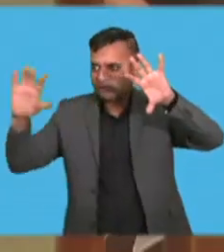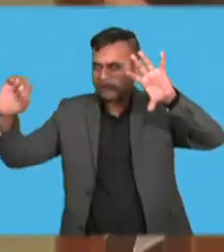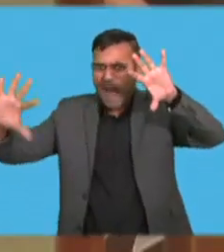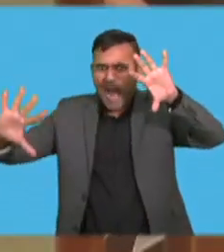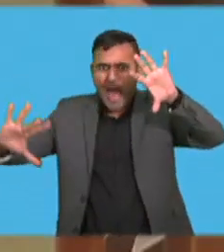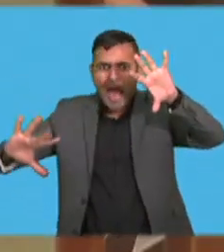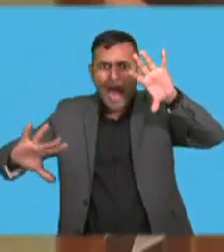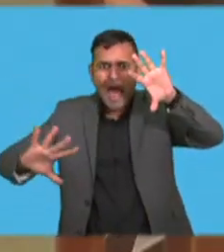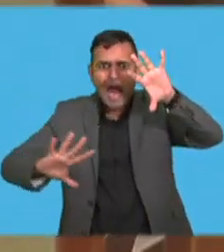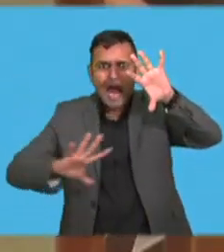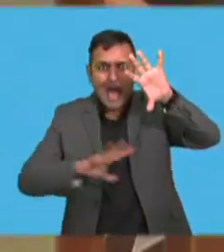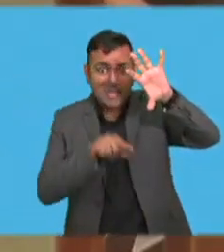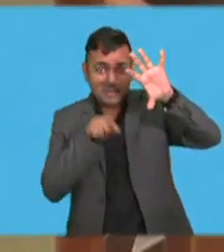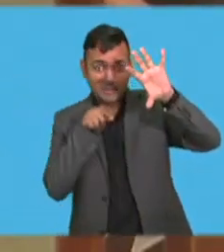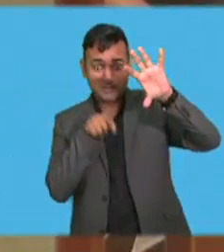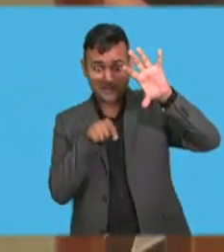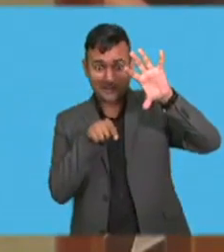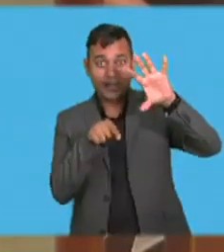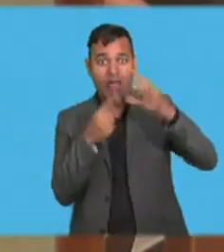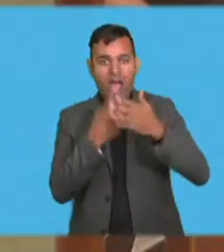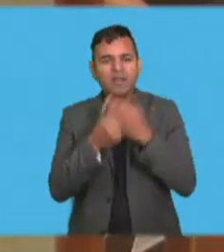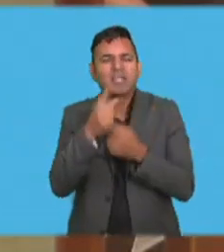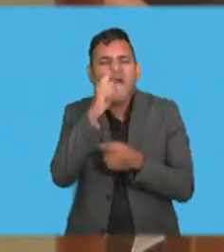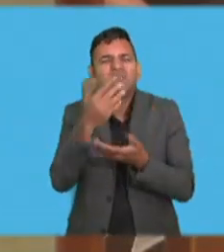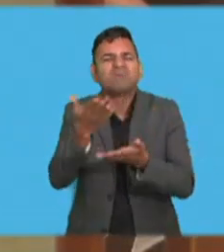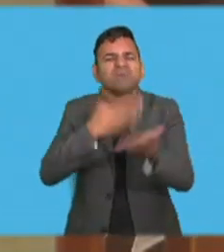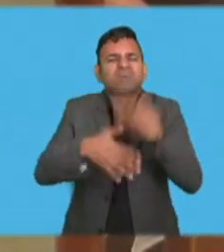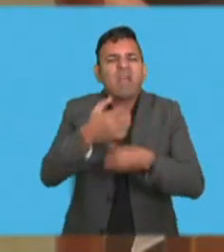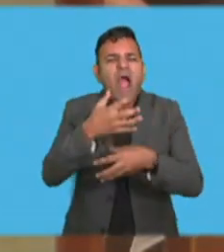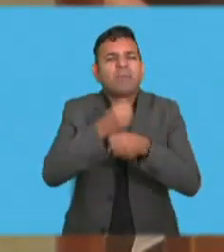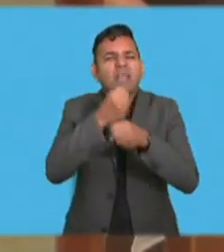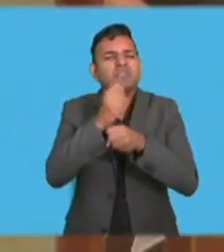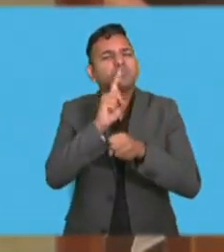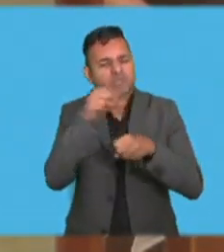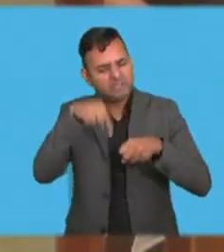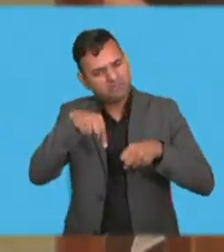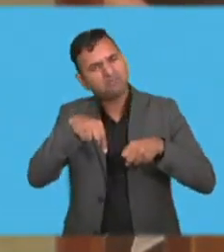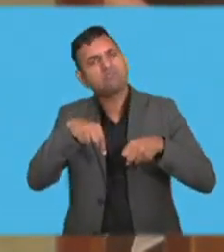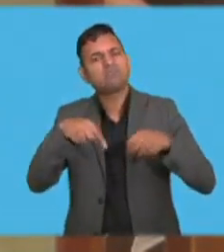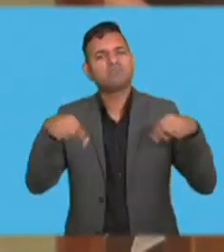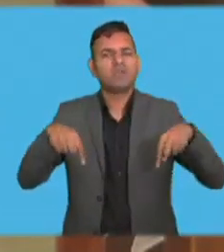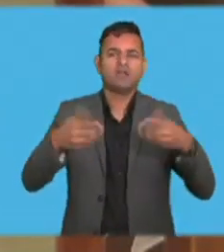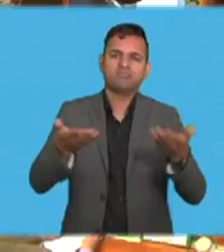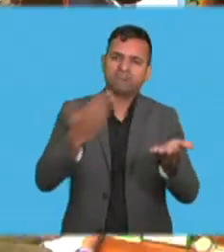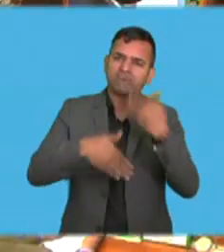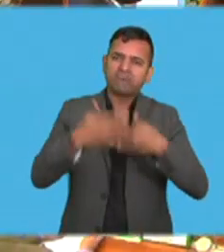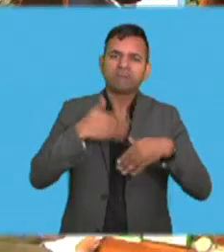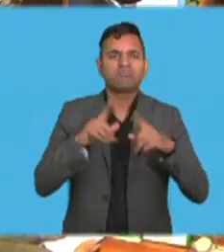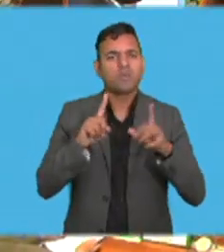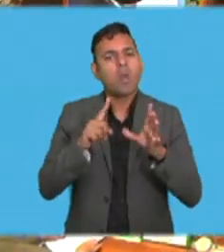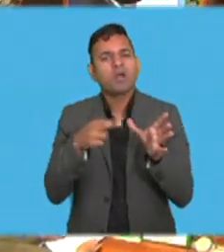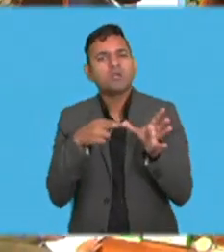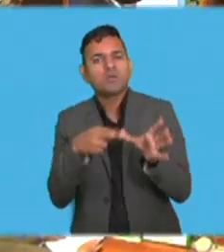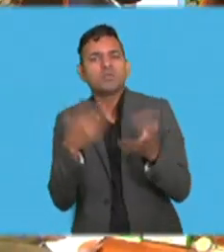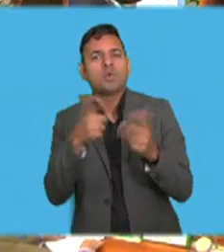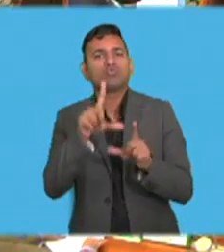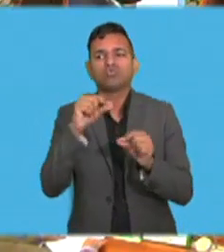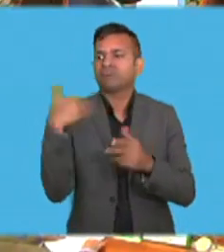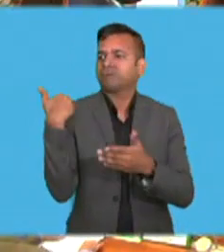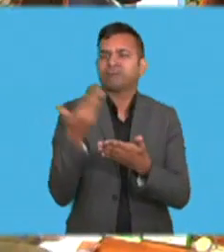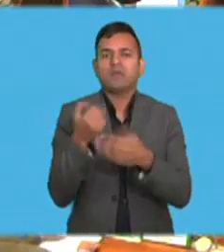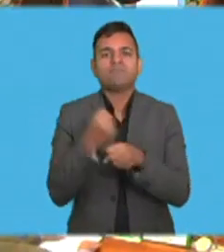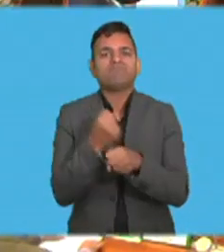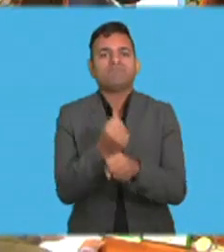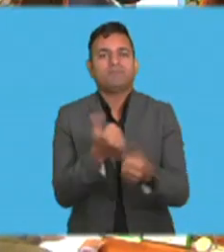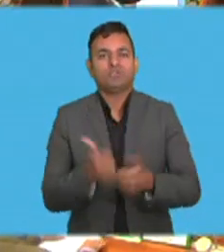Ministry has developed for disaster risk management and responses? Thank you, Madam Speaker. To give the floor to the Honourable Minister for Agriculture,